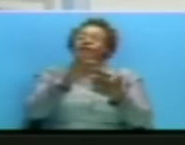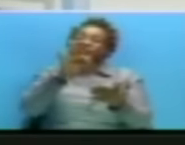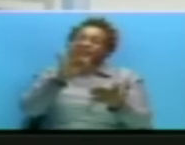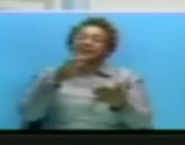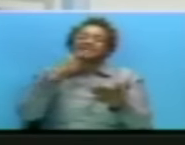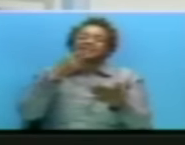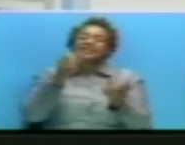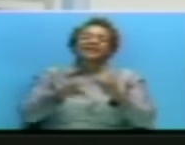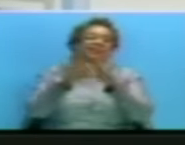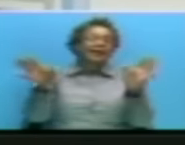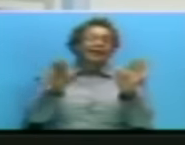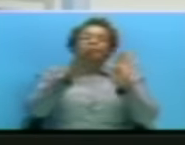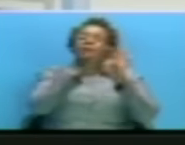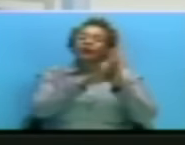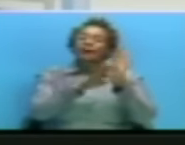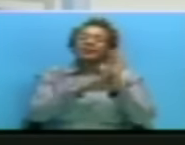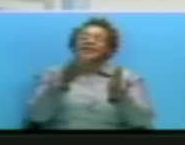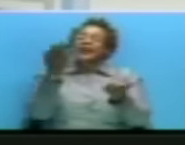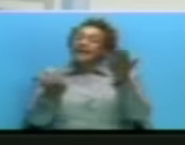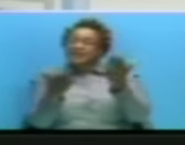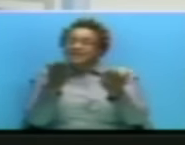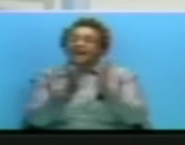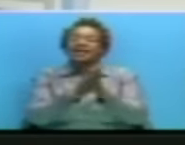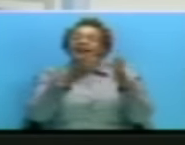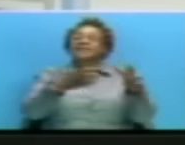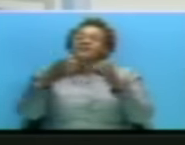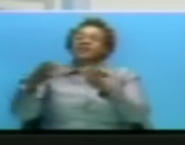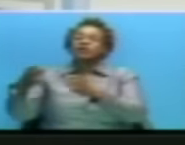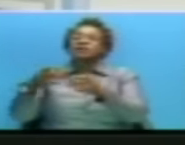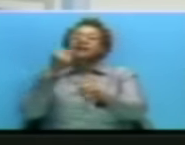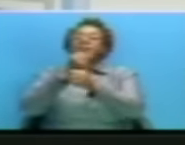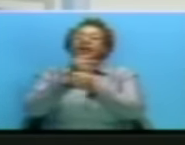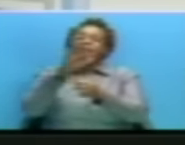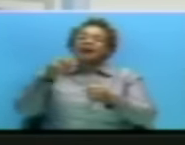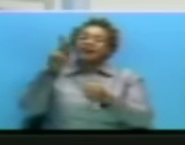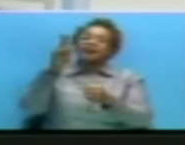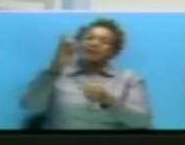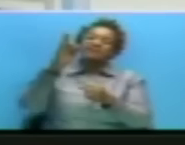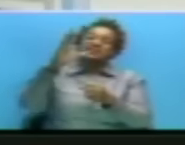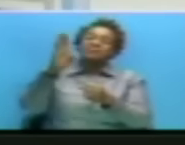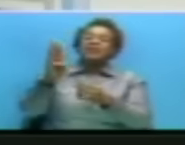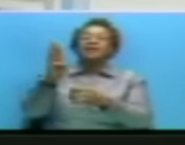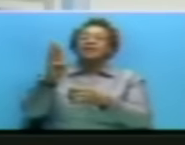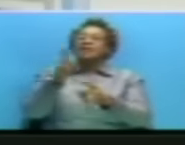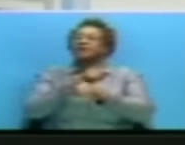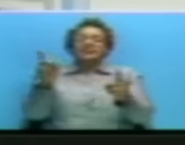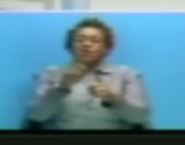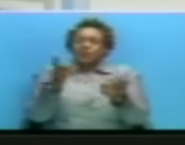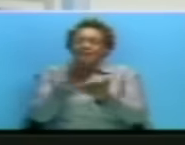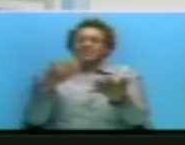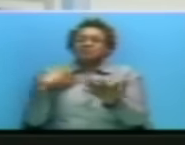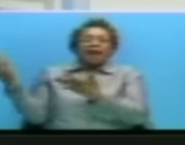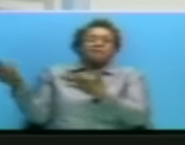the programming, rating, and classification shall be done by KFCB. Those are not things I'm bringing from my